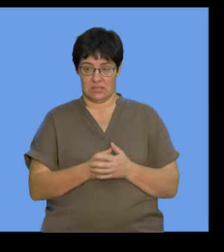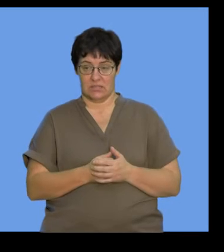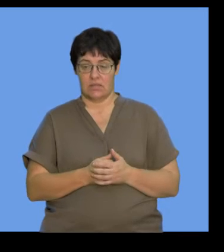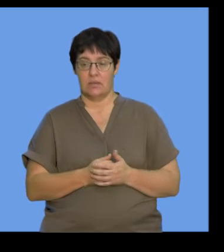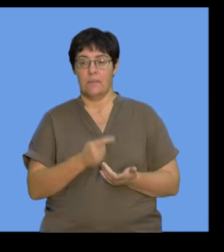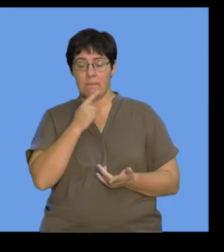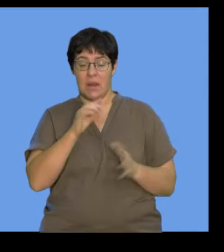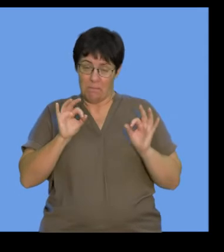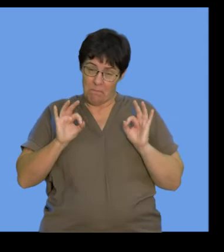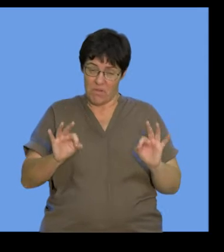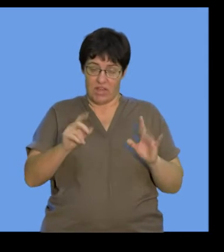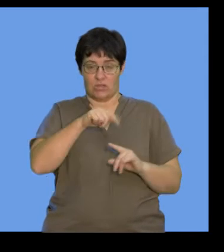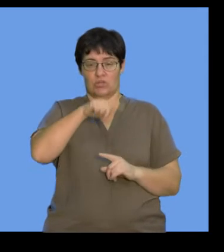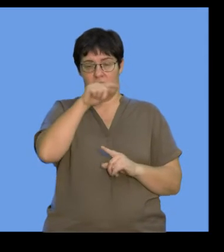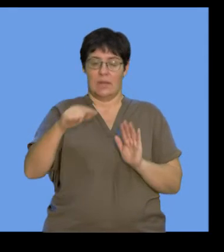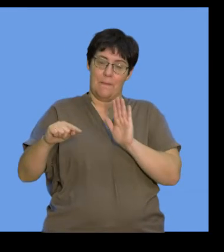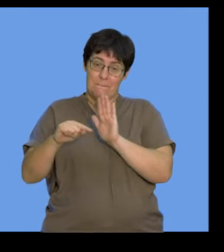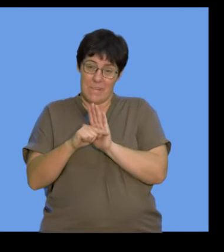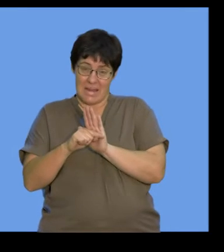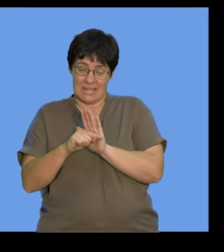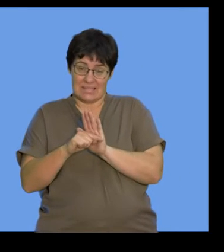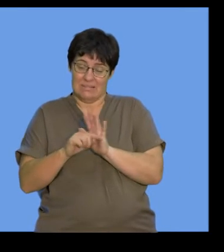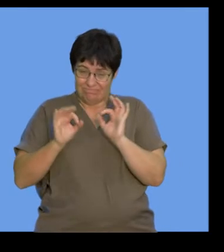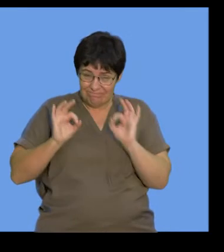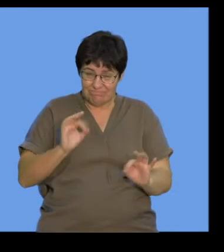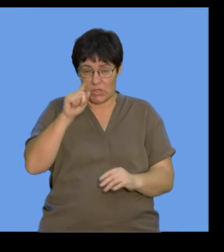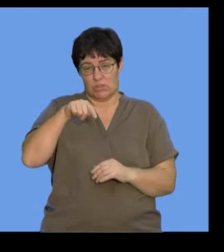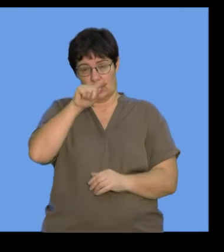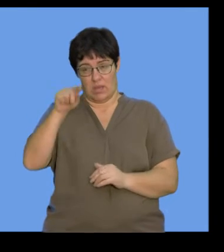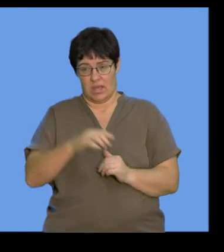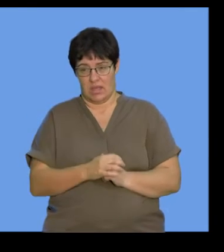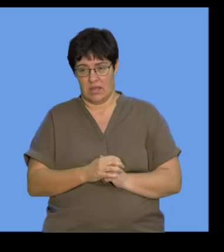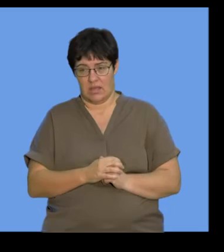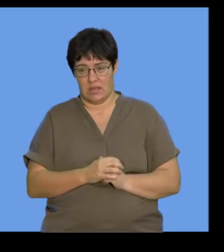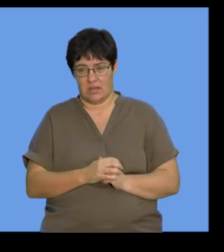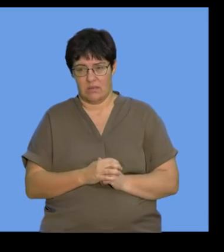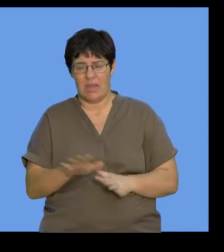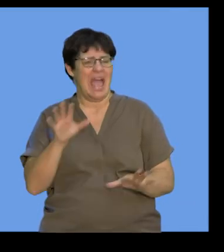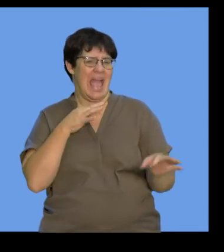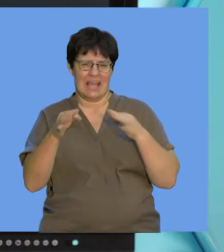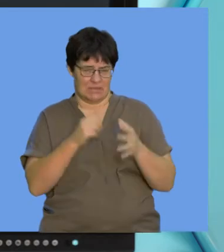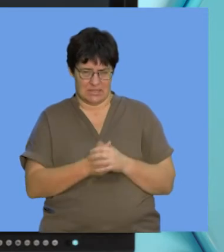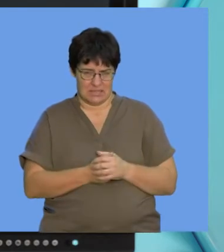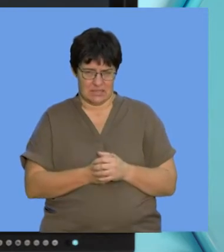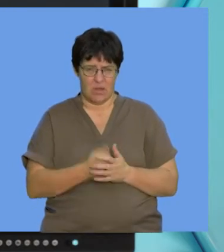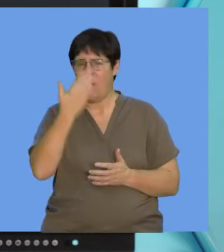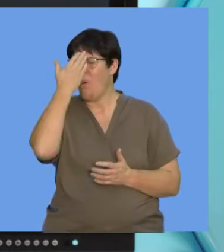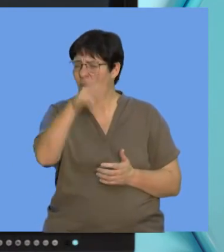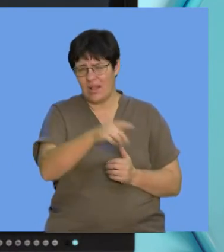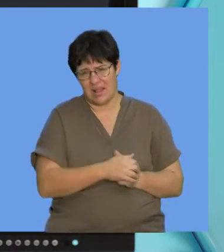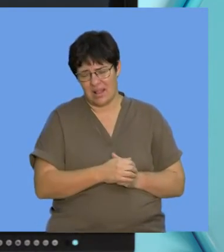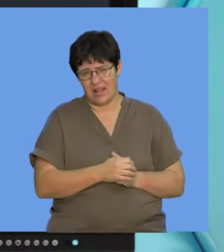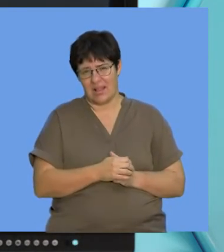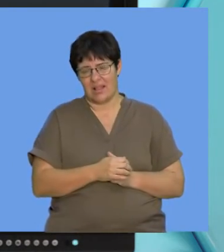a perfect square minuses a perfect square. But let me explain, guys. I know that when we